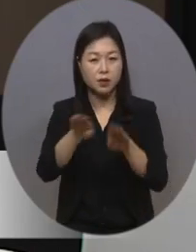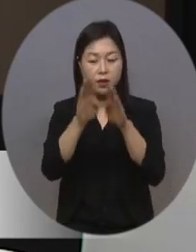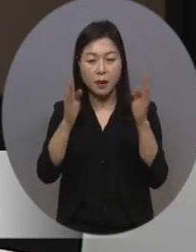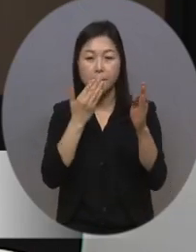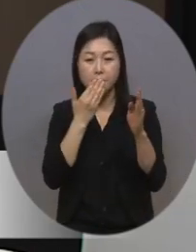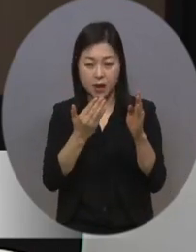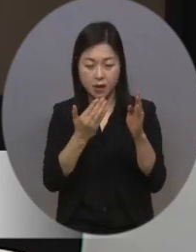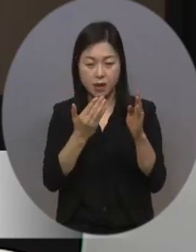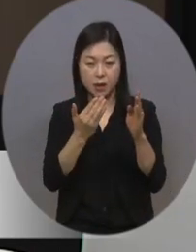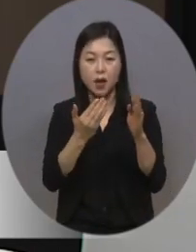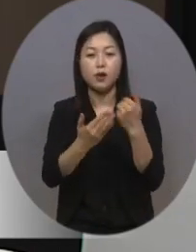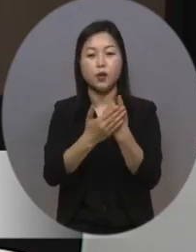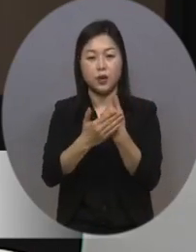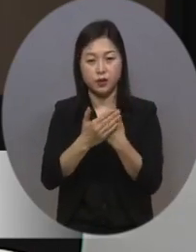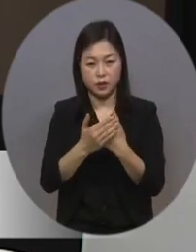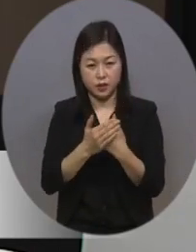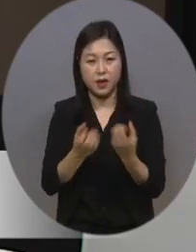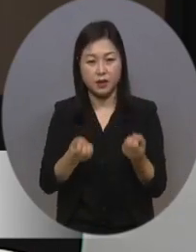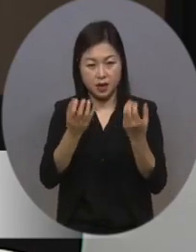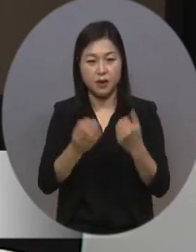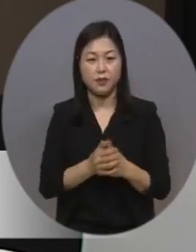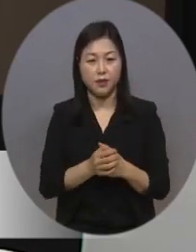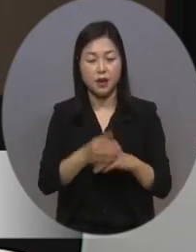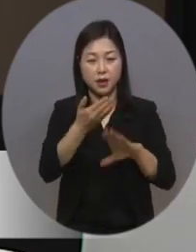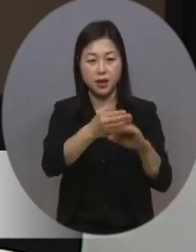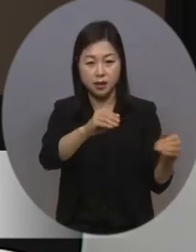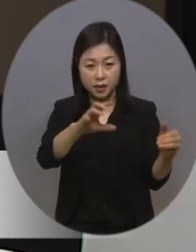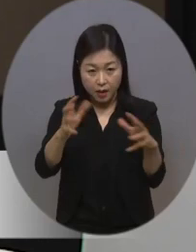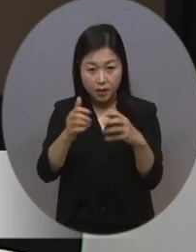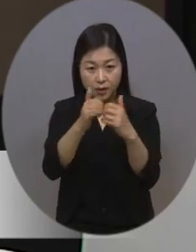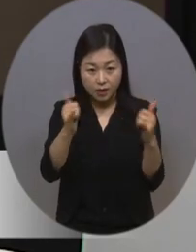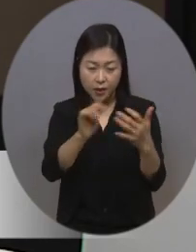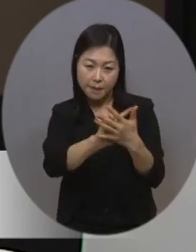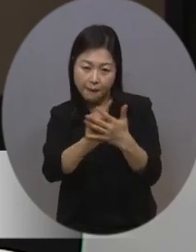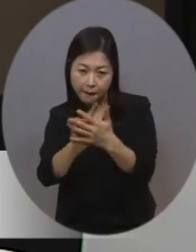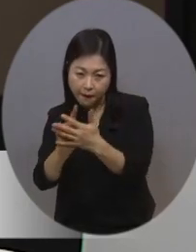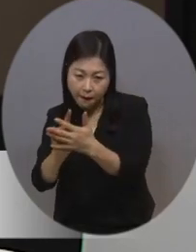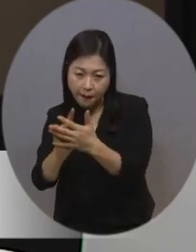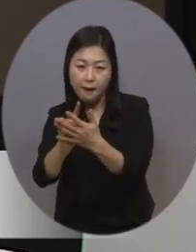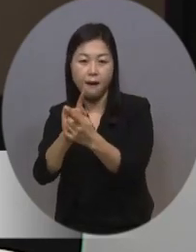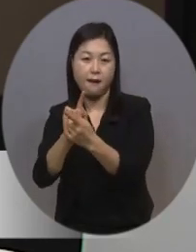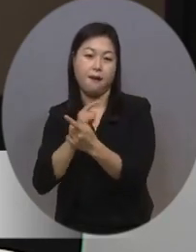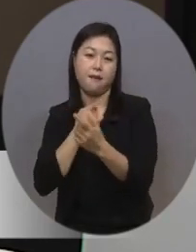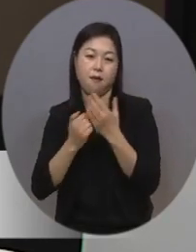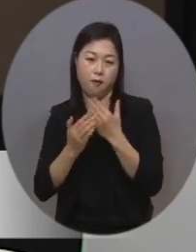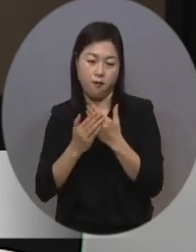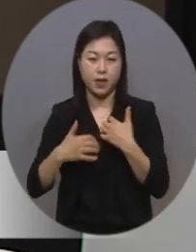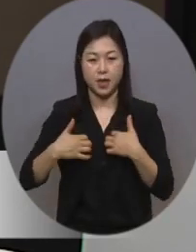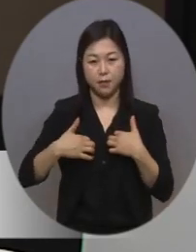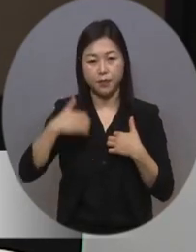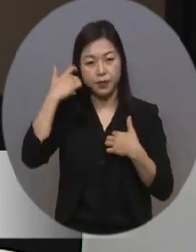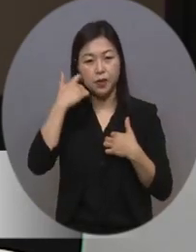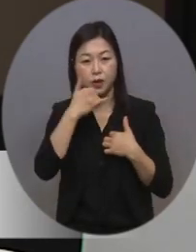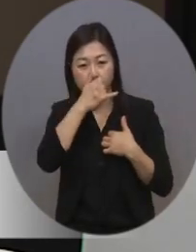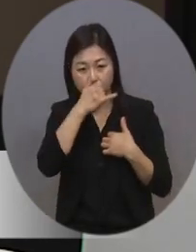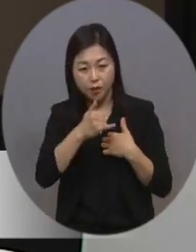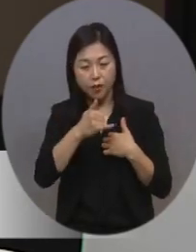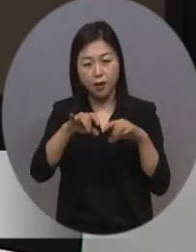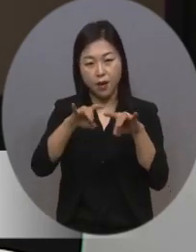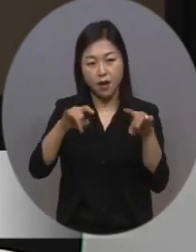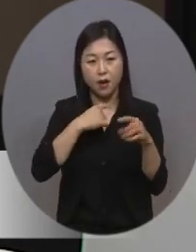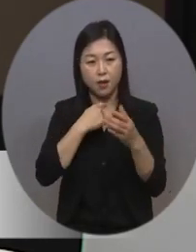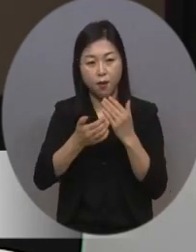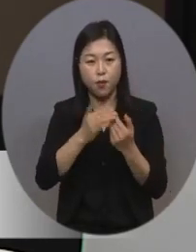open experience her or their country. He can